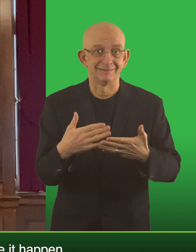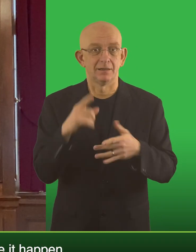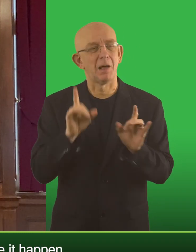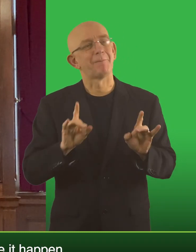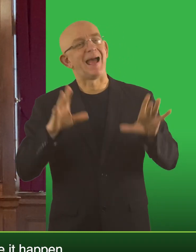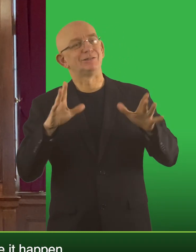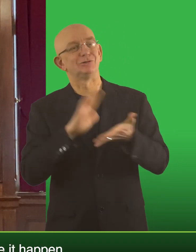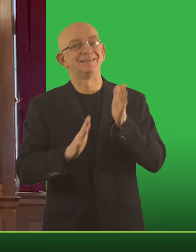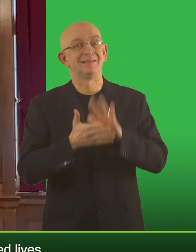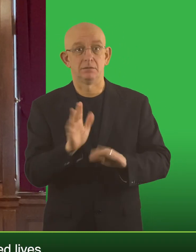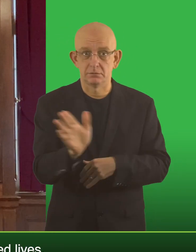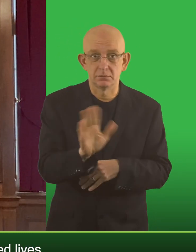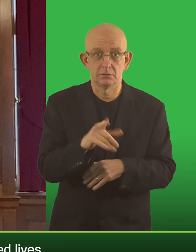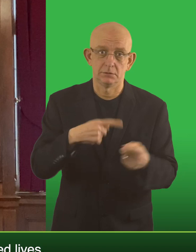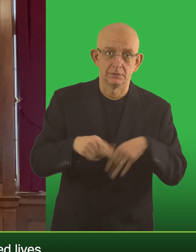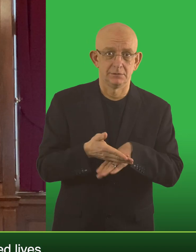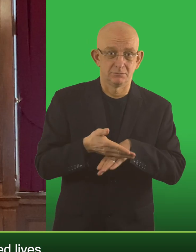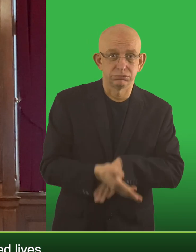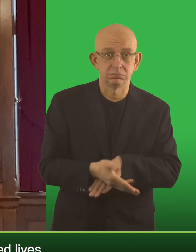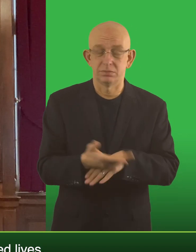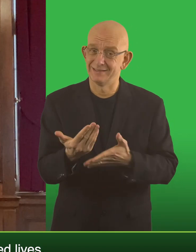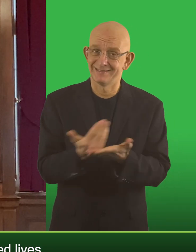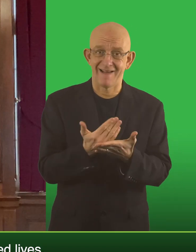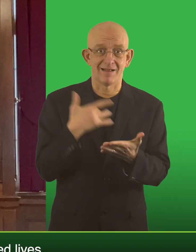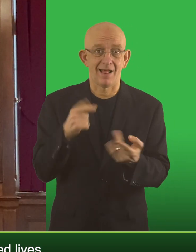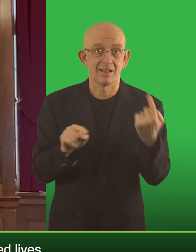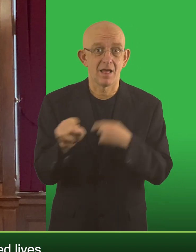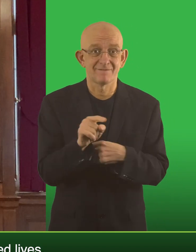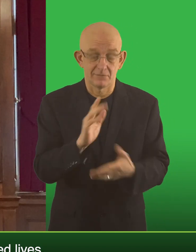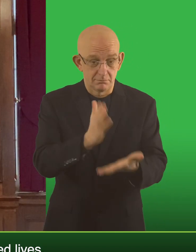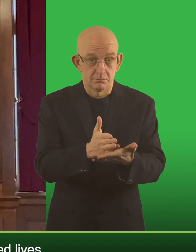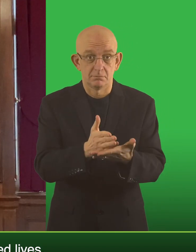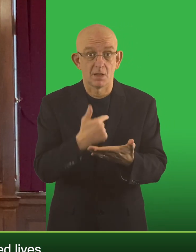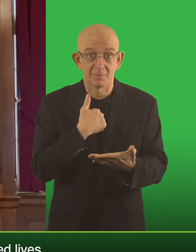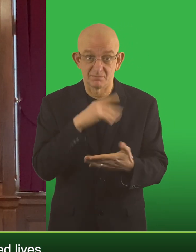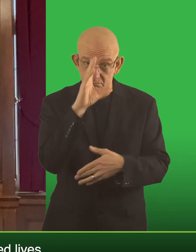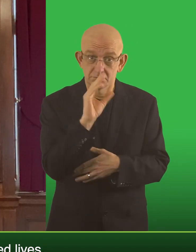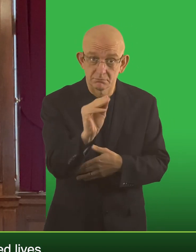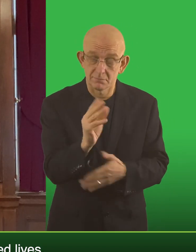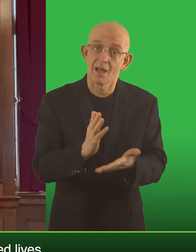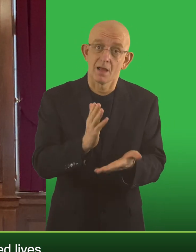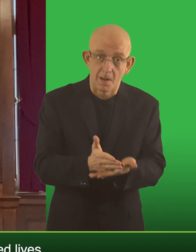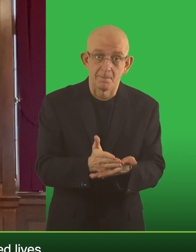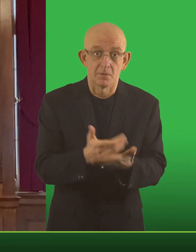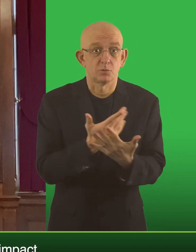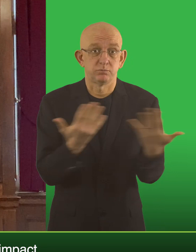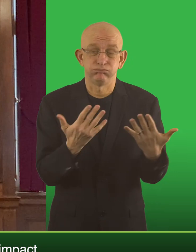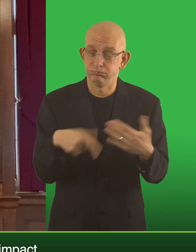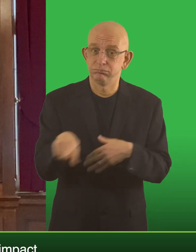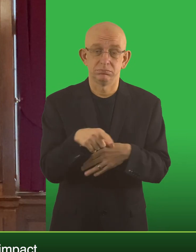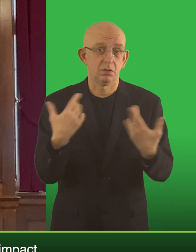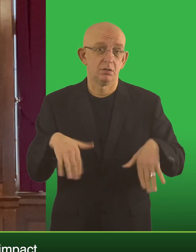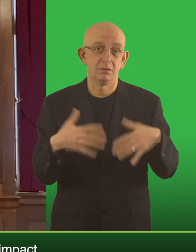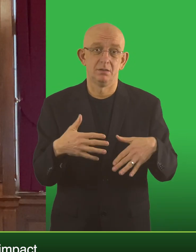didn't happen by magic. That in itself will have saved lives. There's absolutely no uncertainty in my voice there.